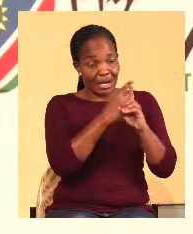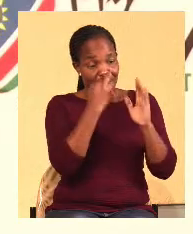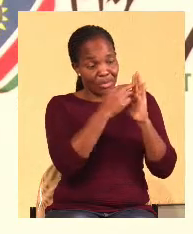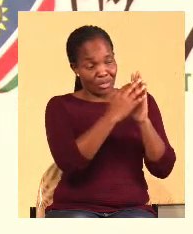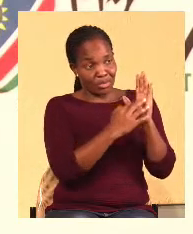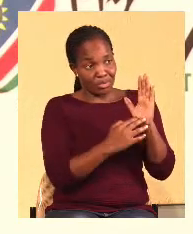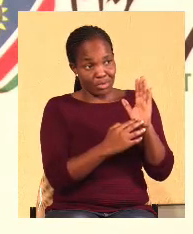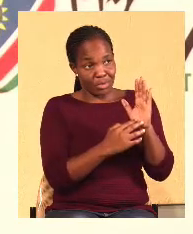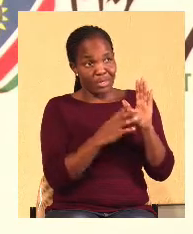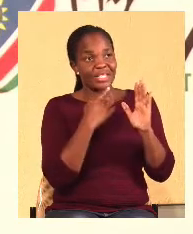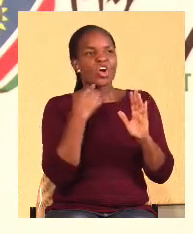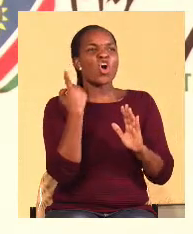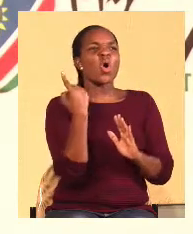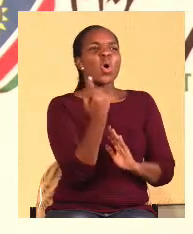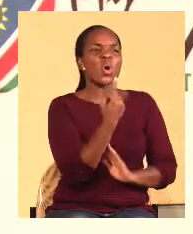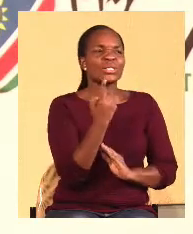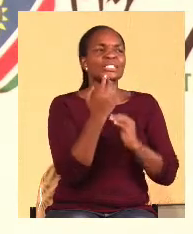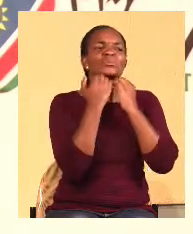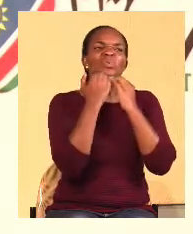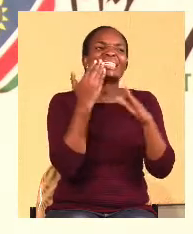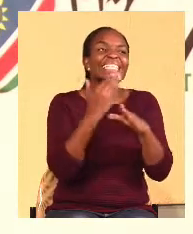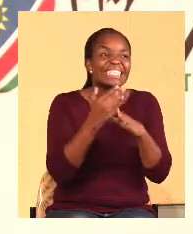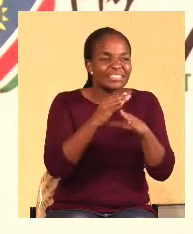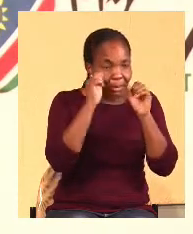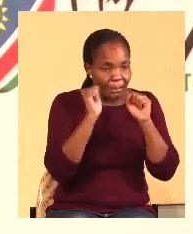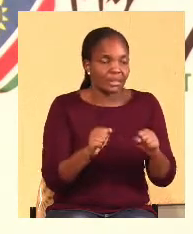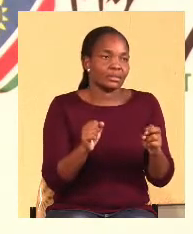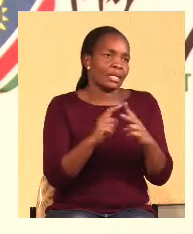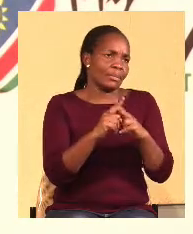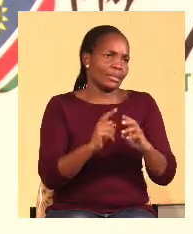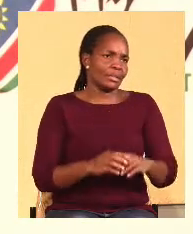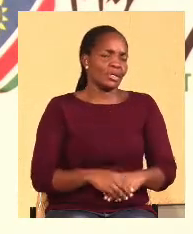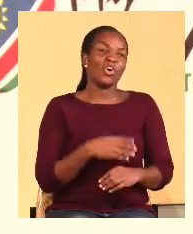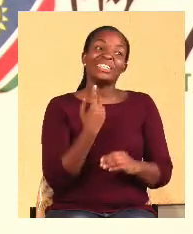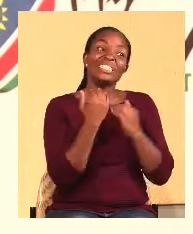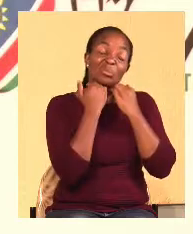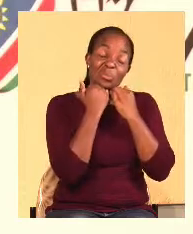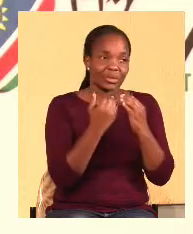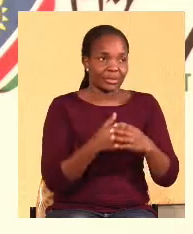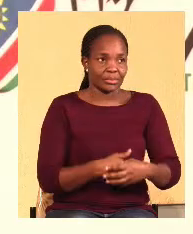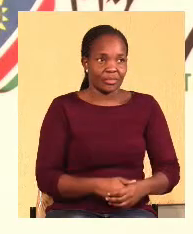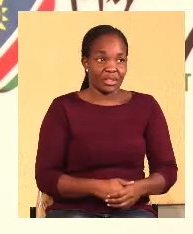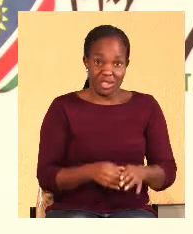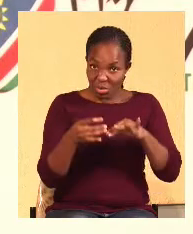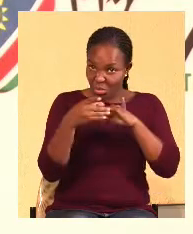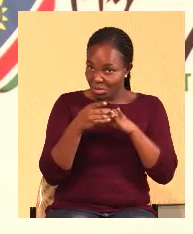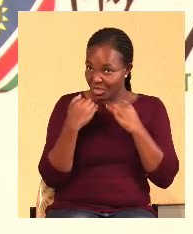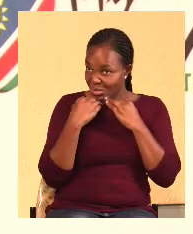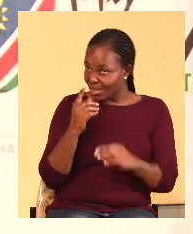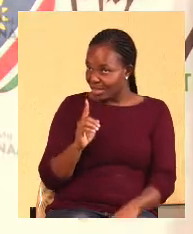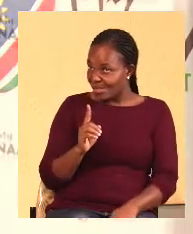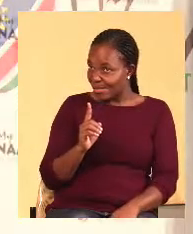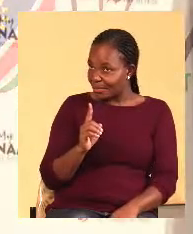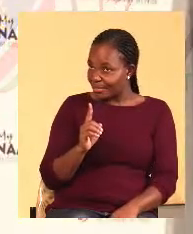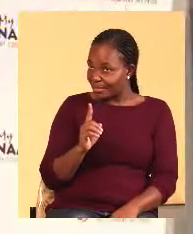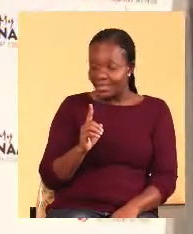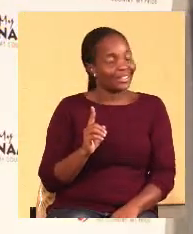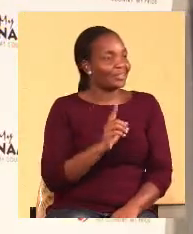only urgent matters shall then take place in the courts during this. So wedding is not urgent. No, John.